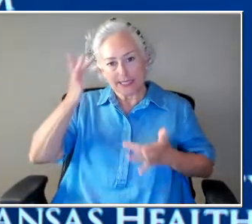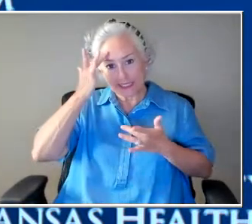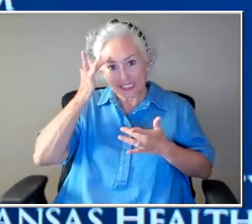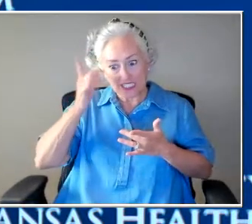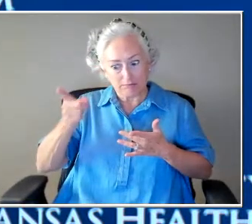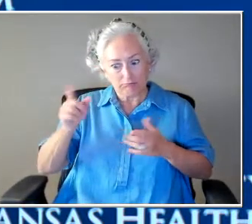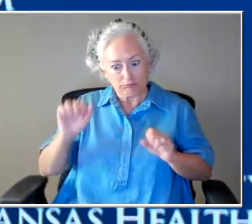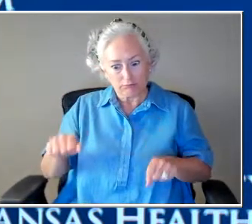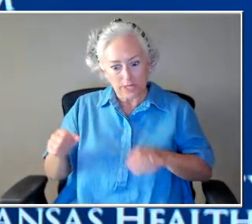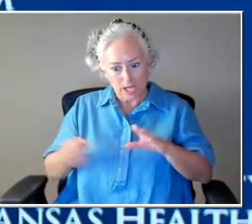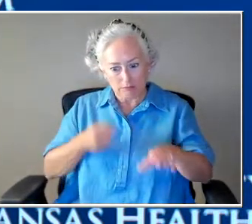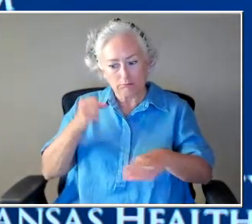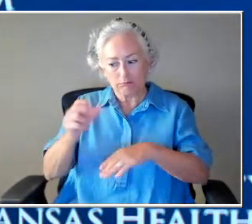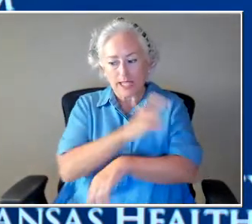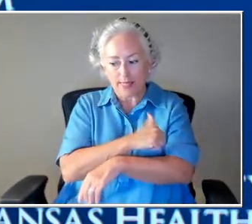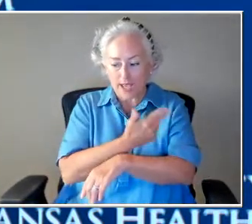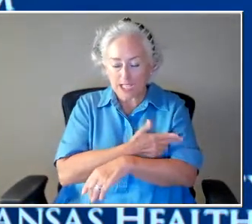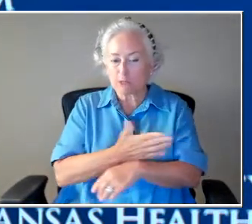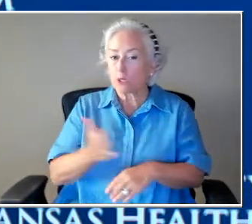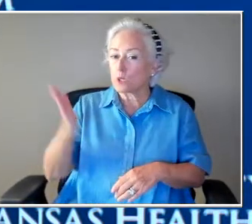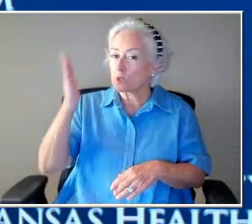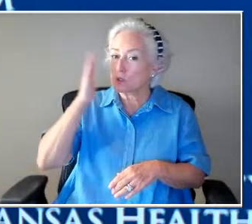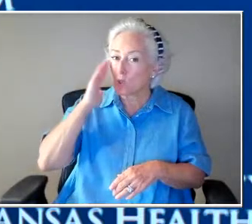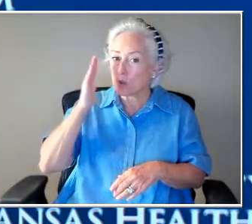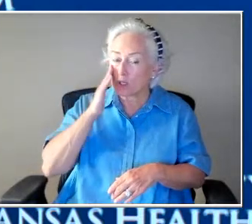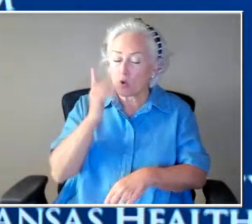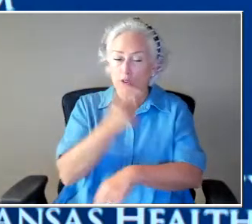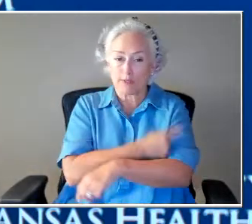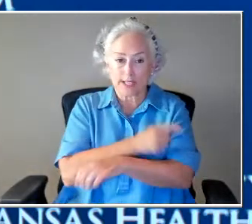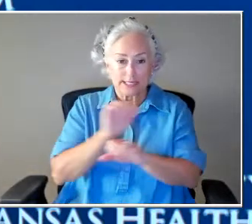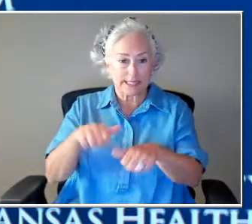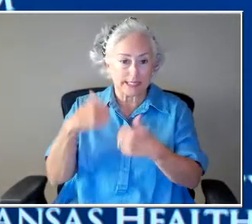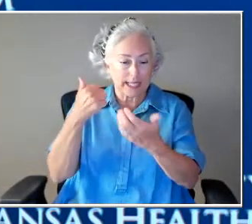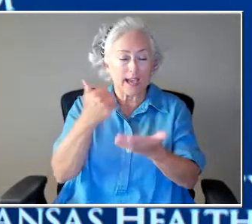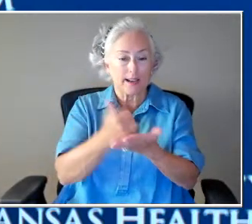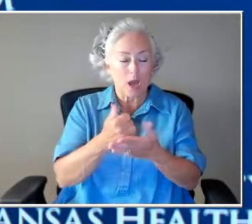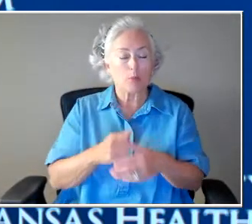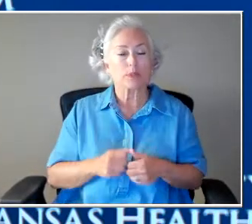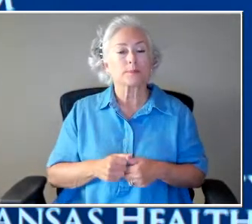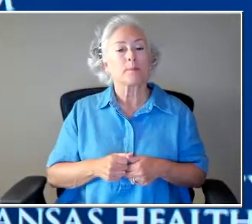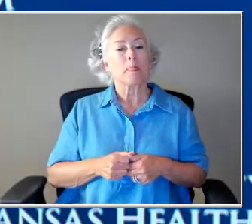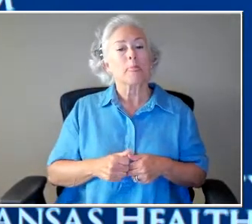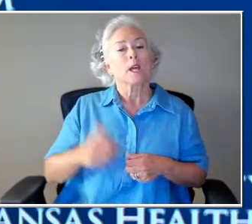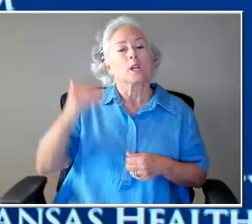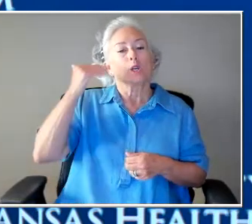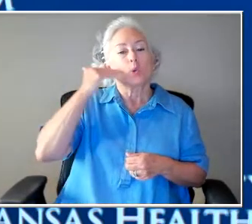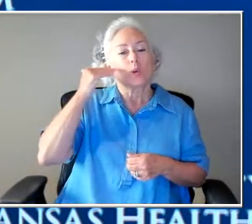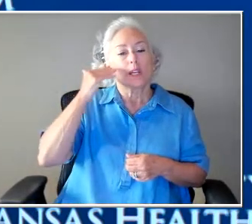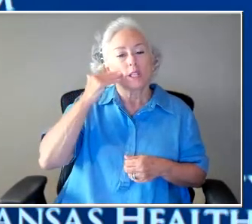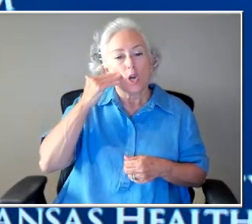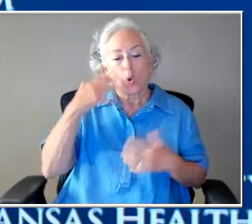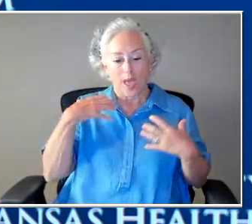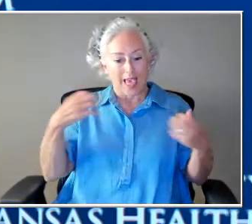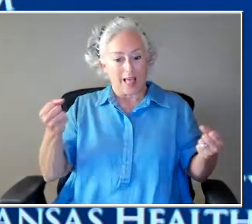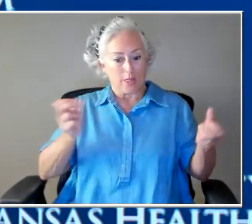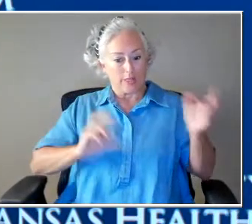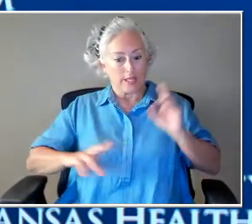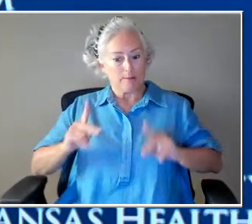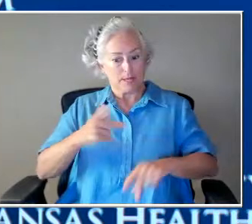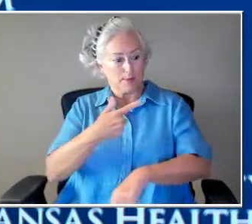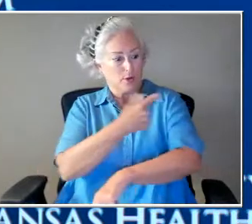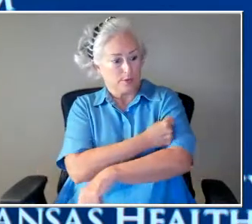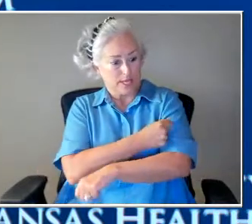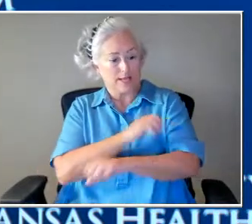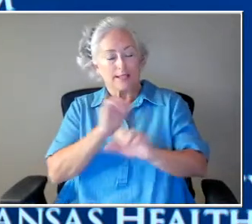can help protect against that, but even for healthy people, we know getting the vaccine can help reduce your chance of getting long COVID, which